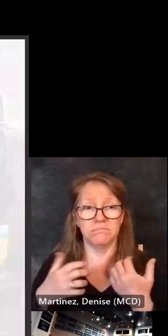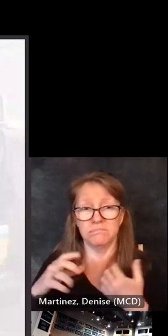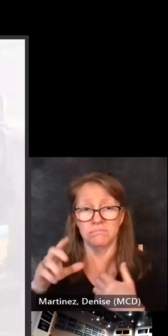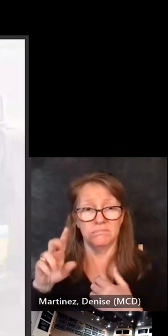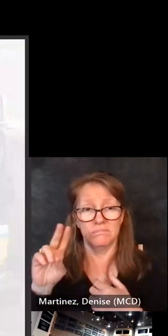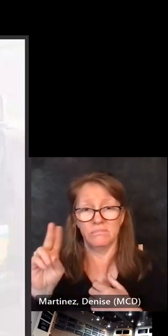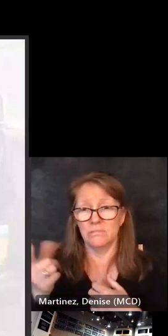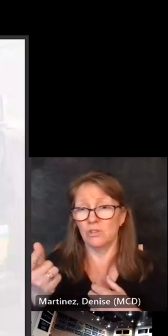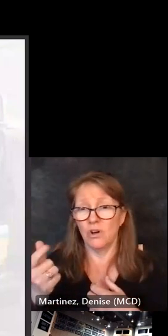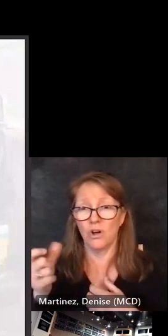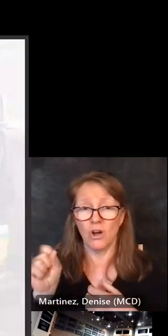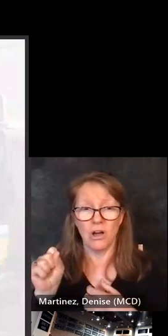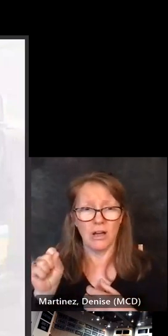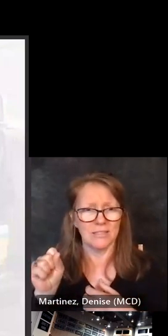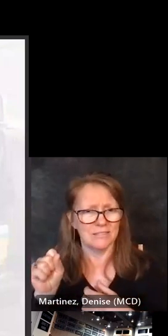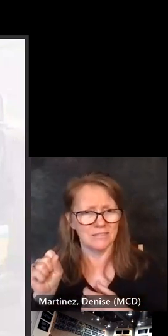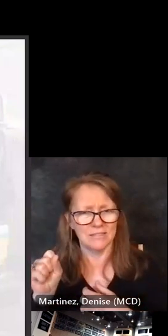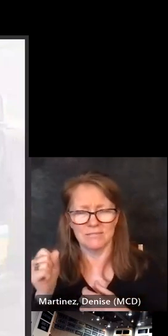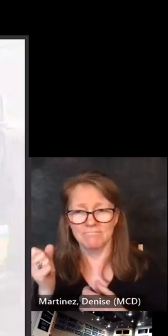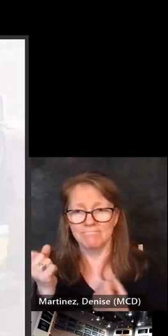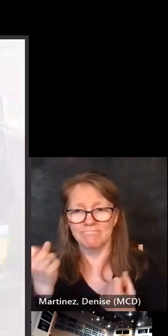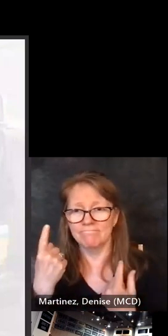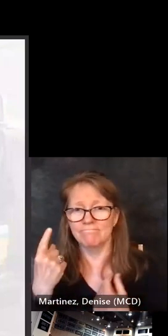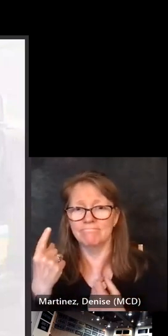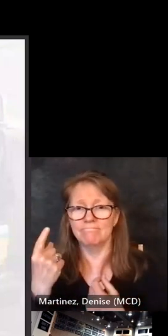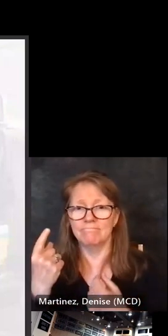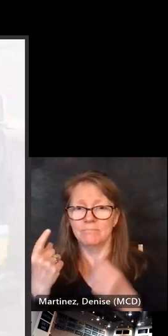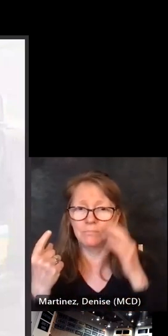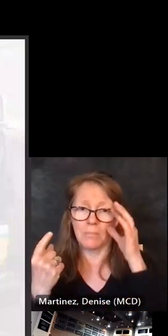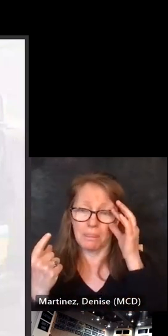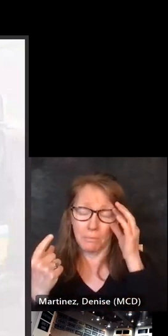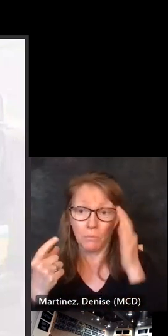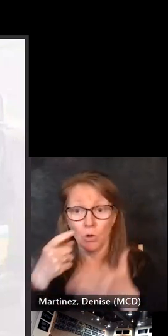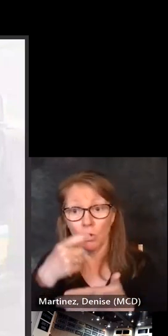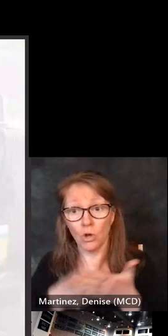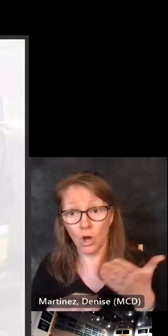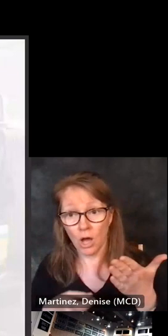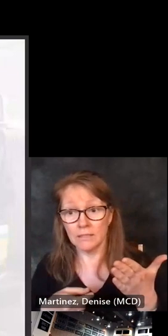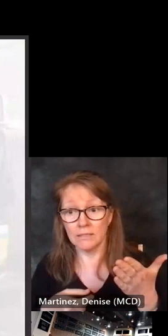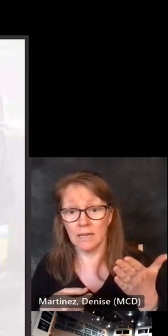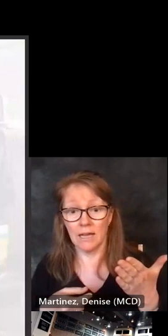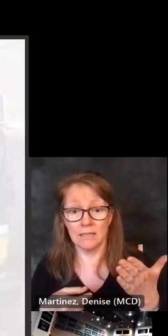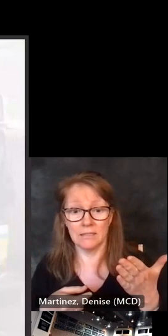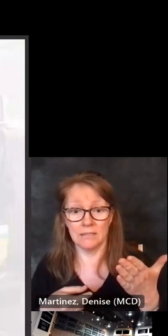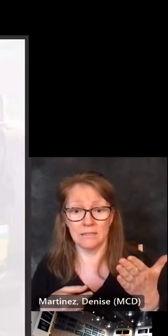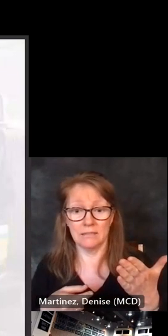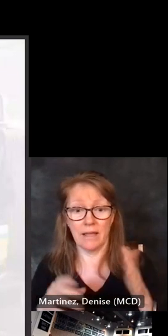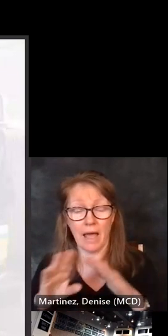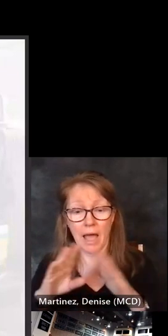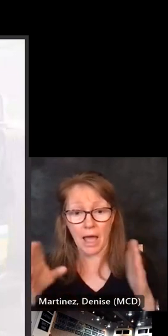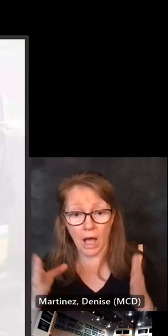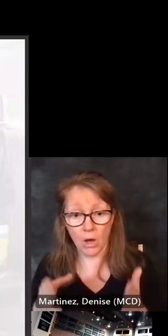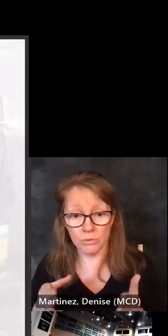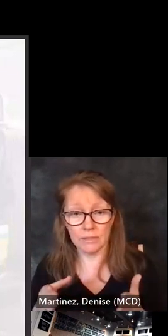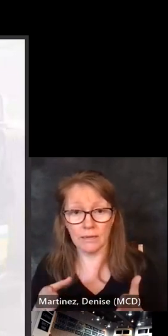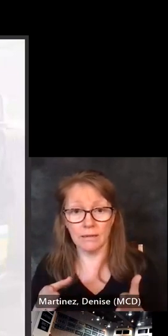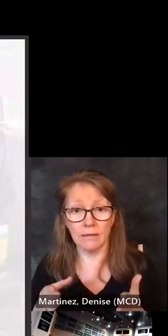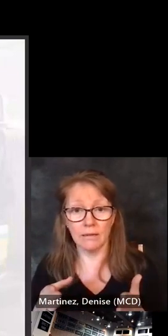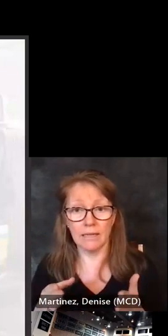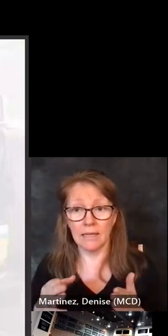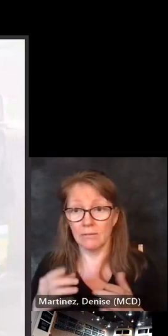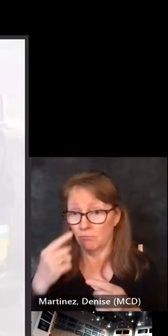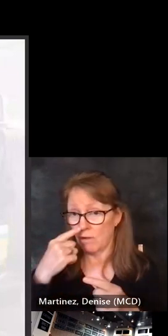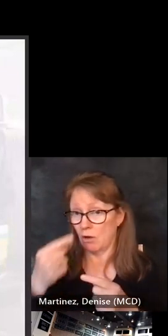What it's going to cost us is the deal is off. It's going to cost us 100 plus units of housing, literally across the street